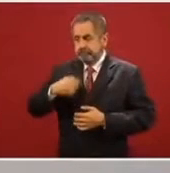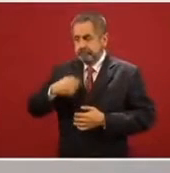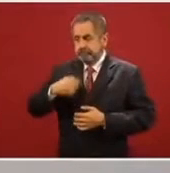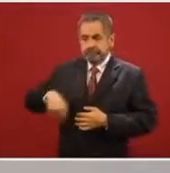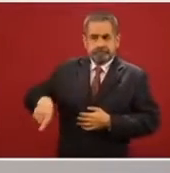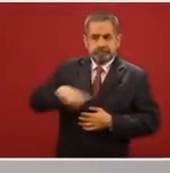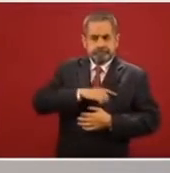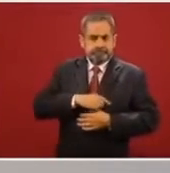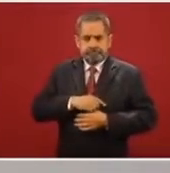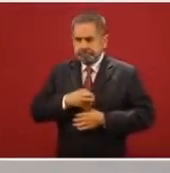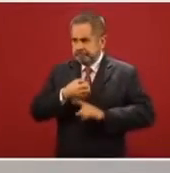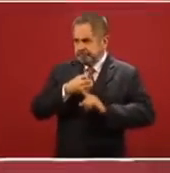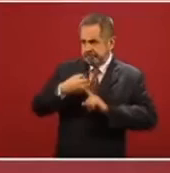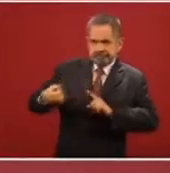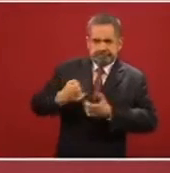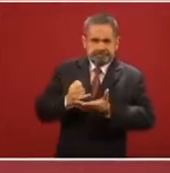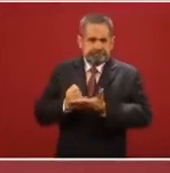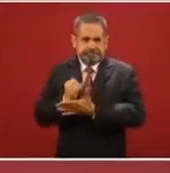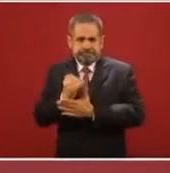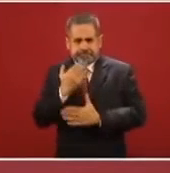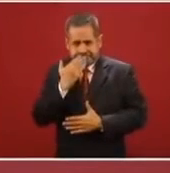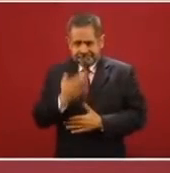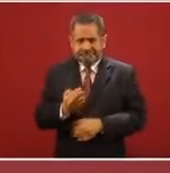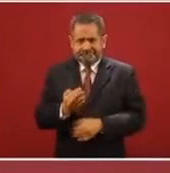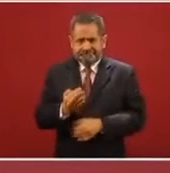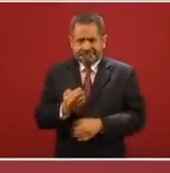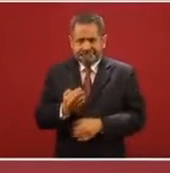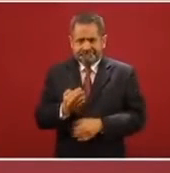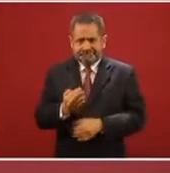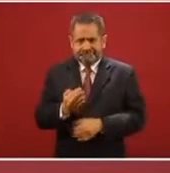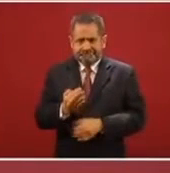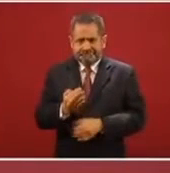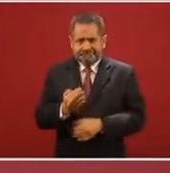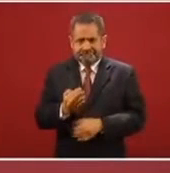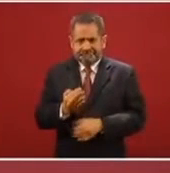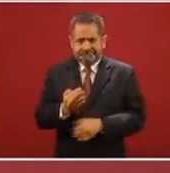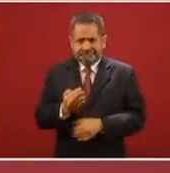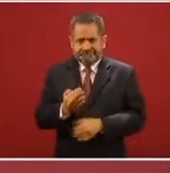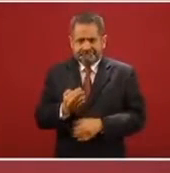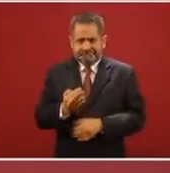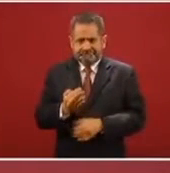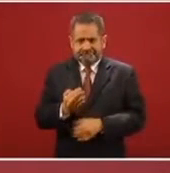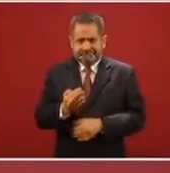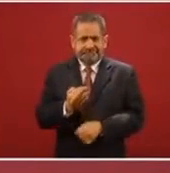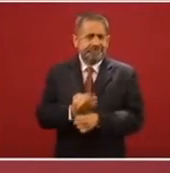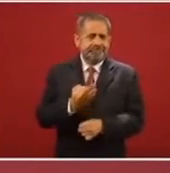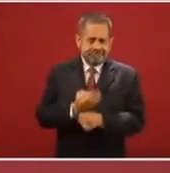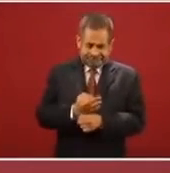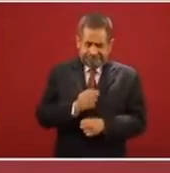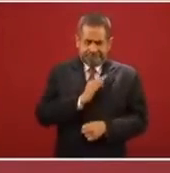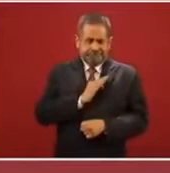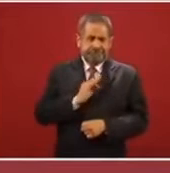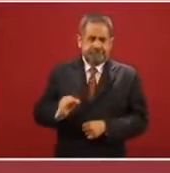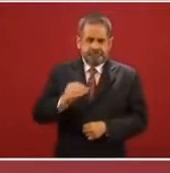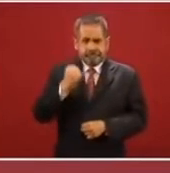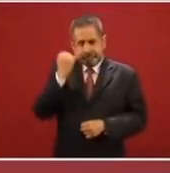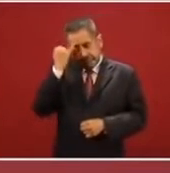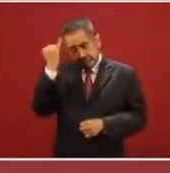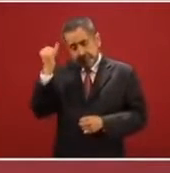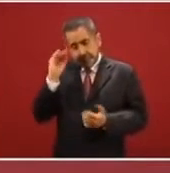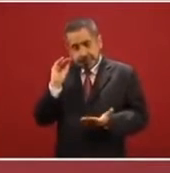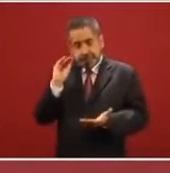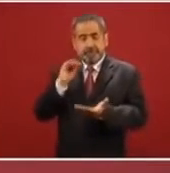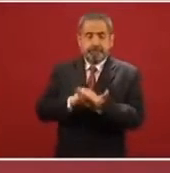decisions. Tenemos todavía la oportunidad We still have the opportunity de implantar